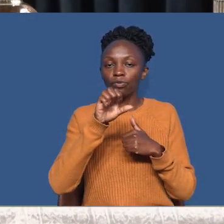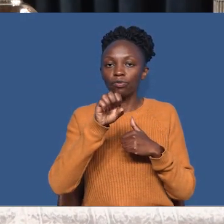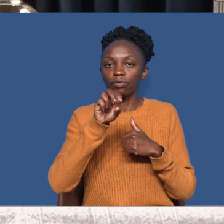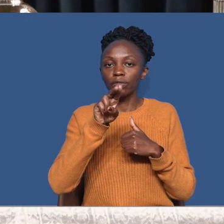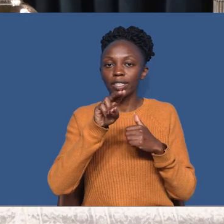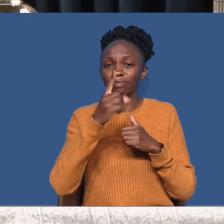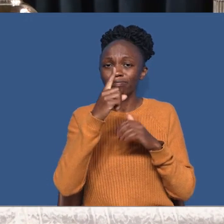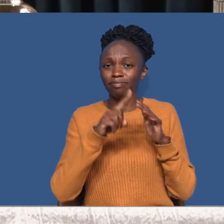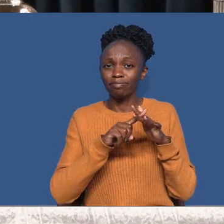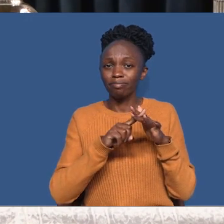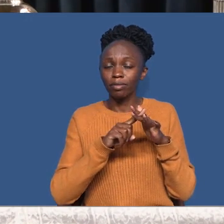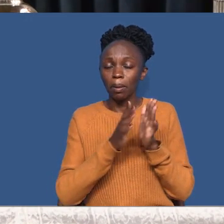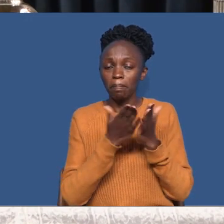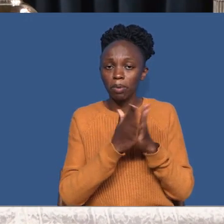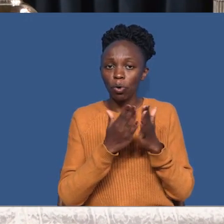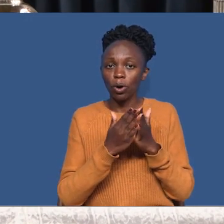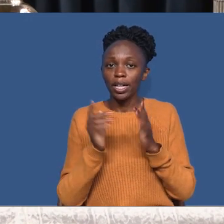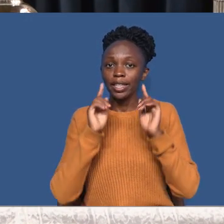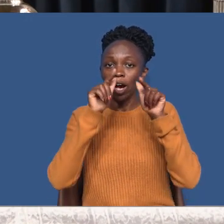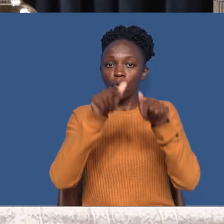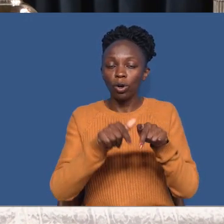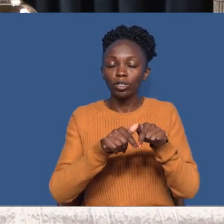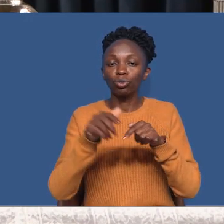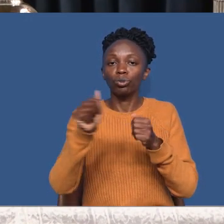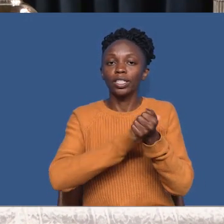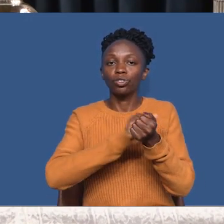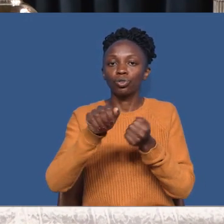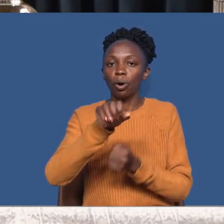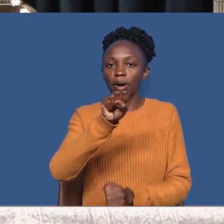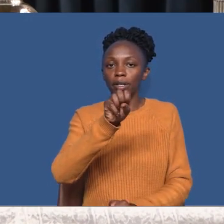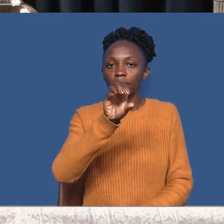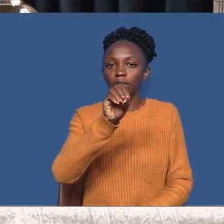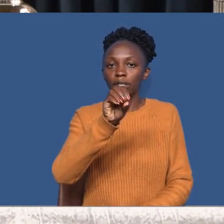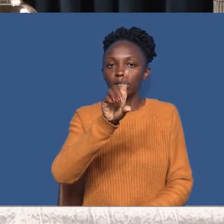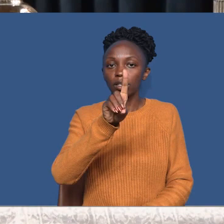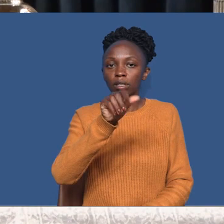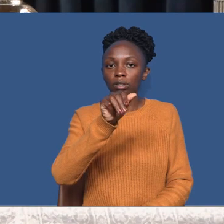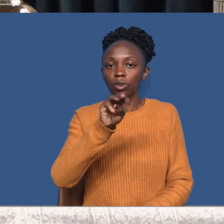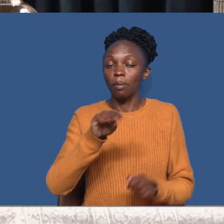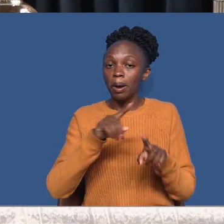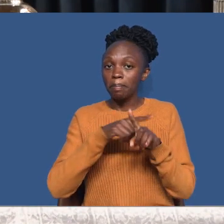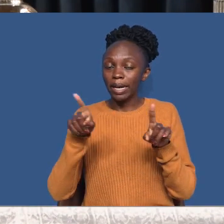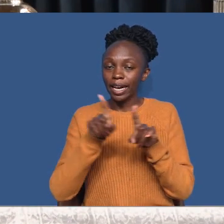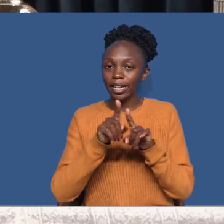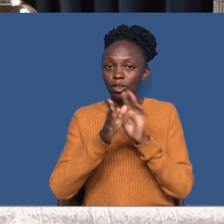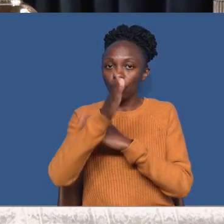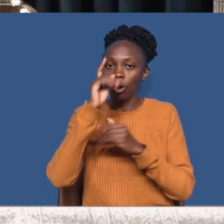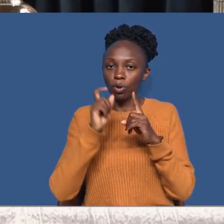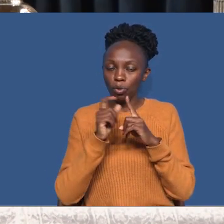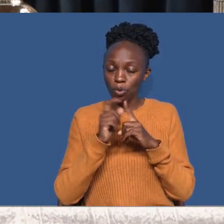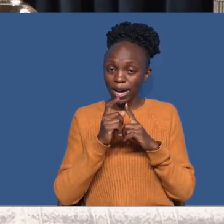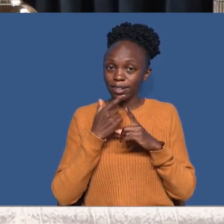They are going to destroy Sodom. But as God's word says, God will never